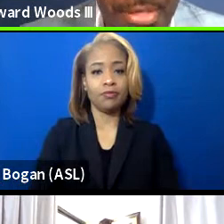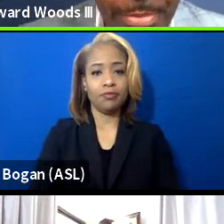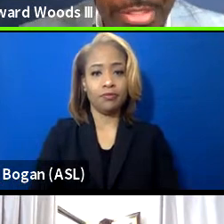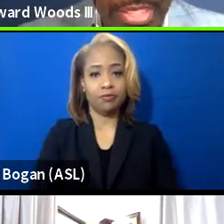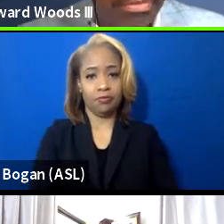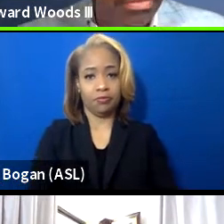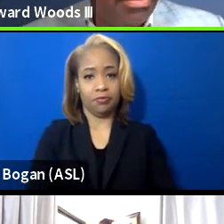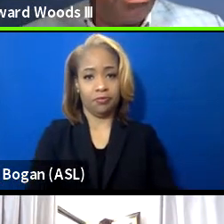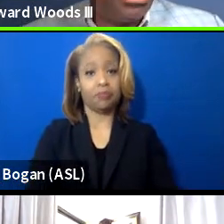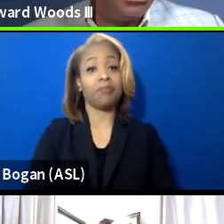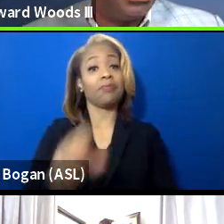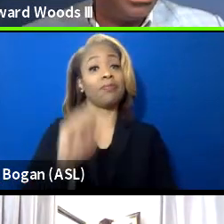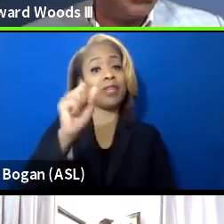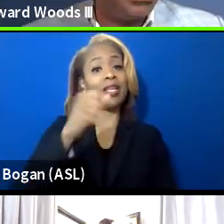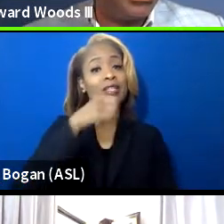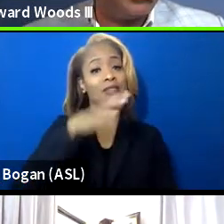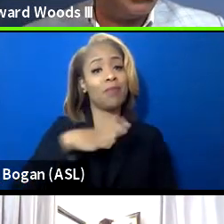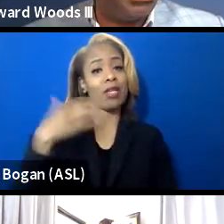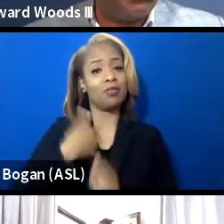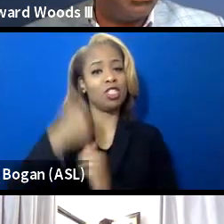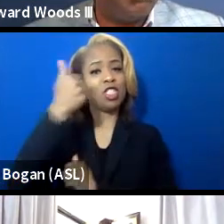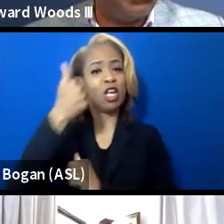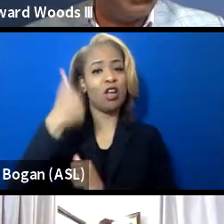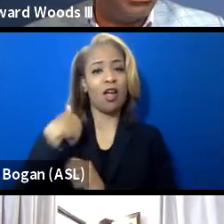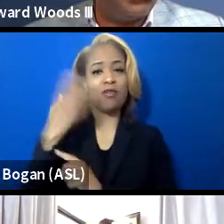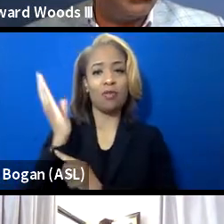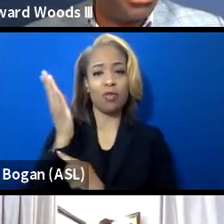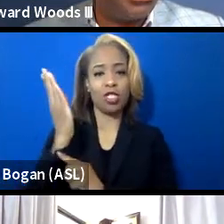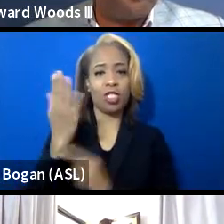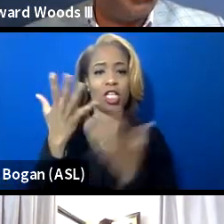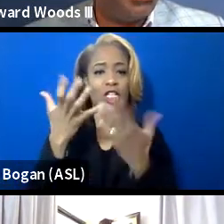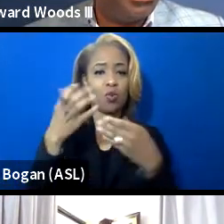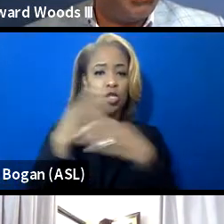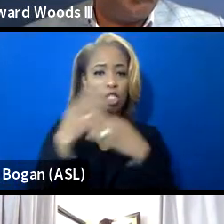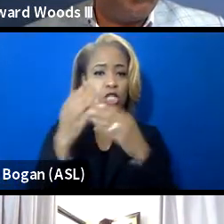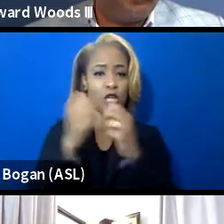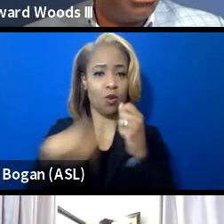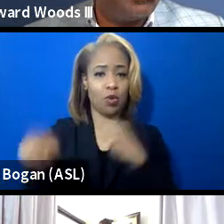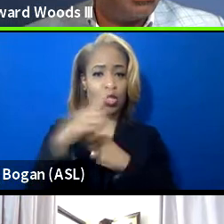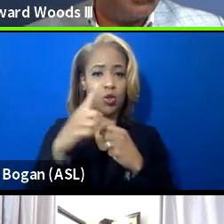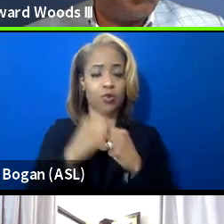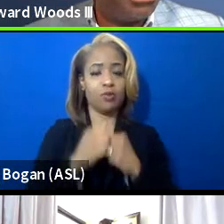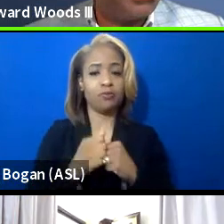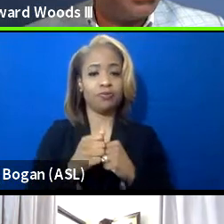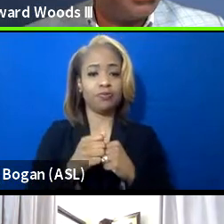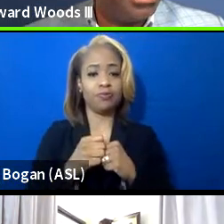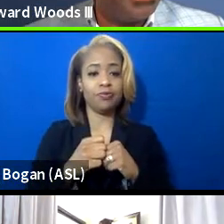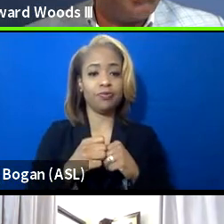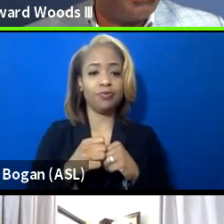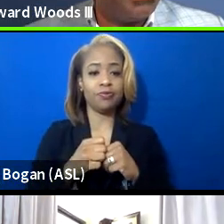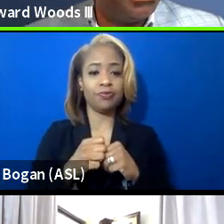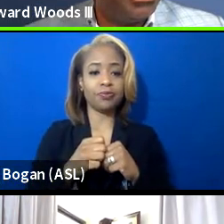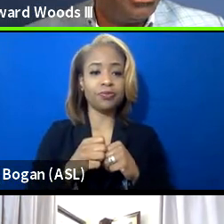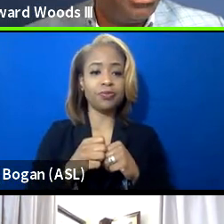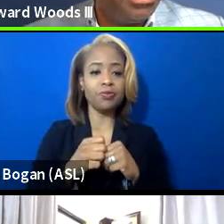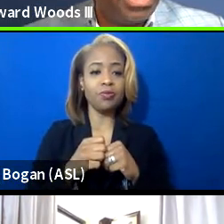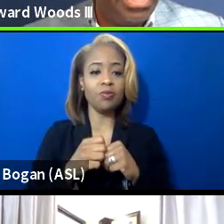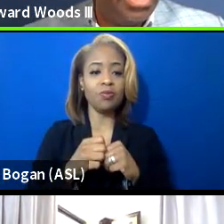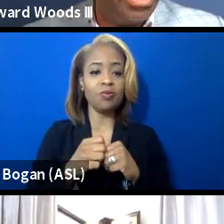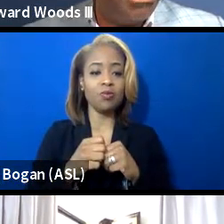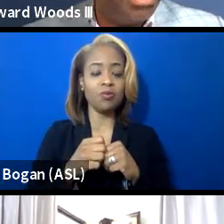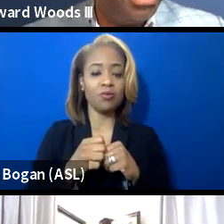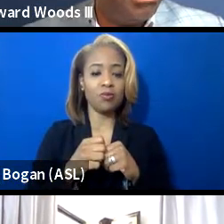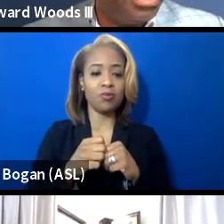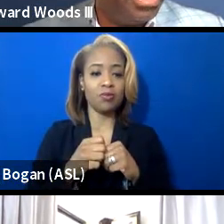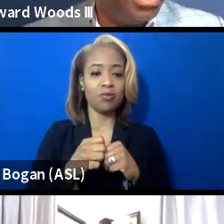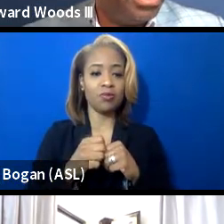Yes, Madam Chairperson, I have a presentation I'd like to share with the commission at this time with regards to this process, and I will